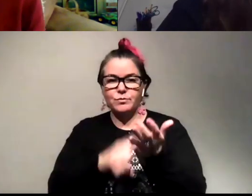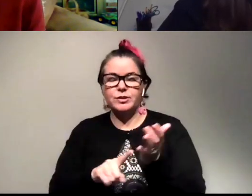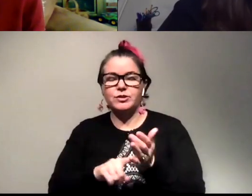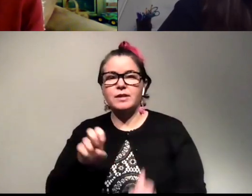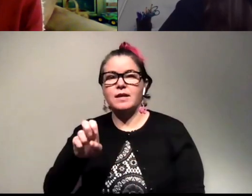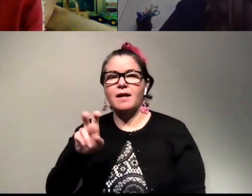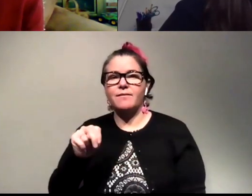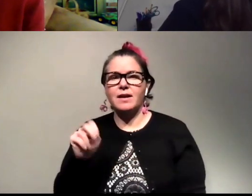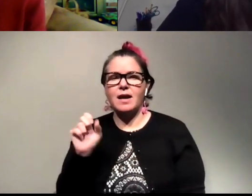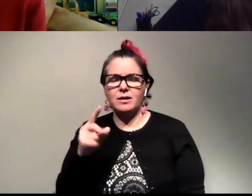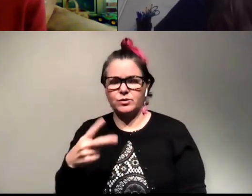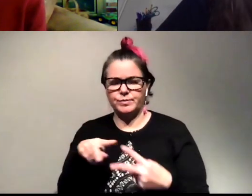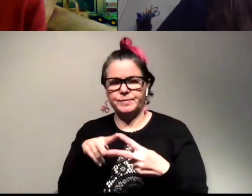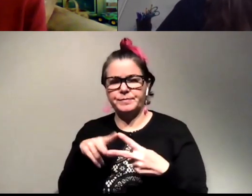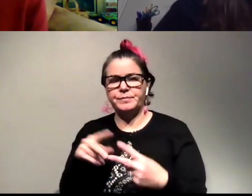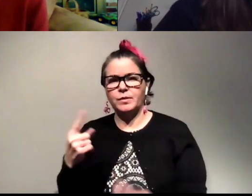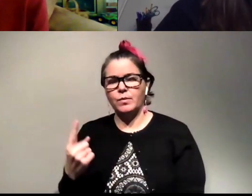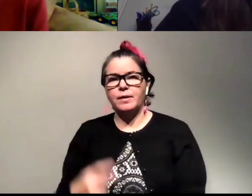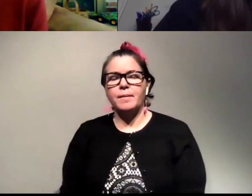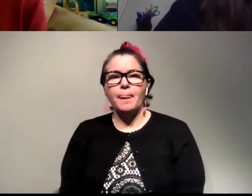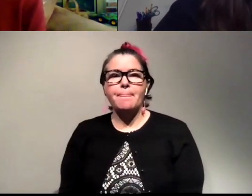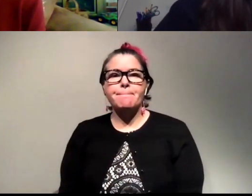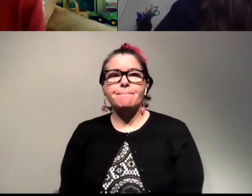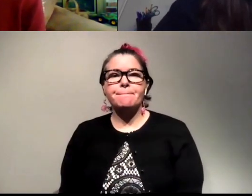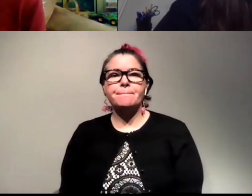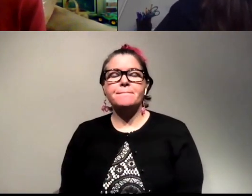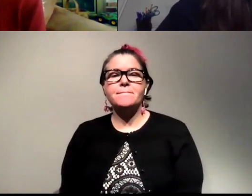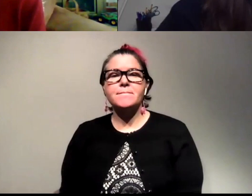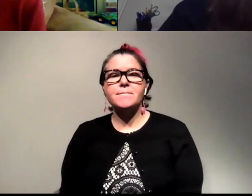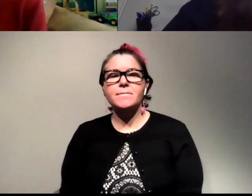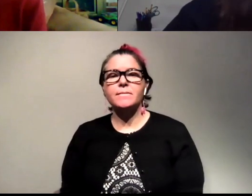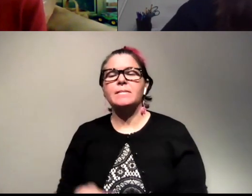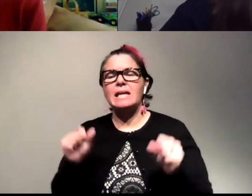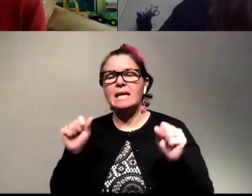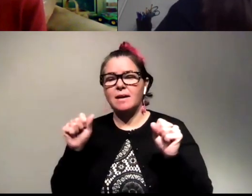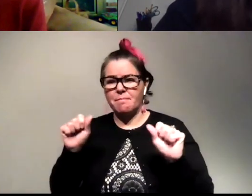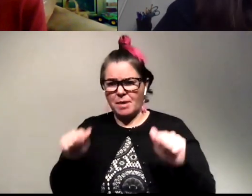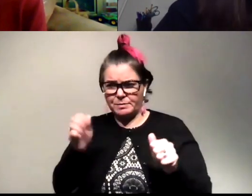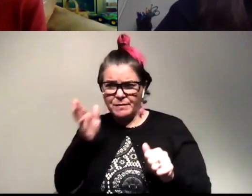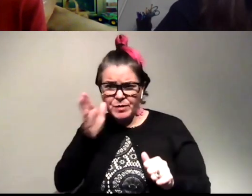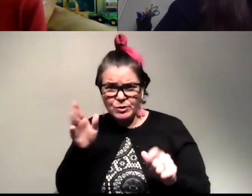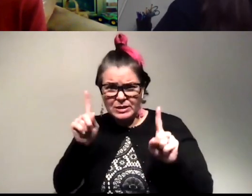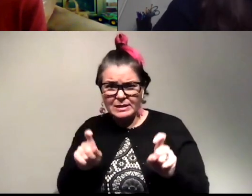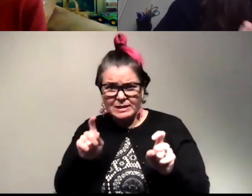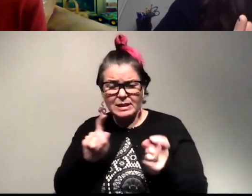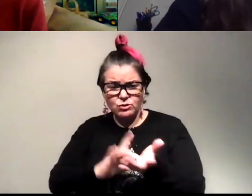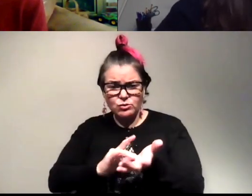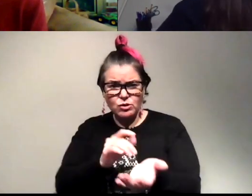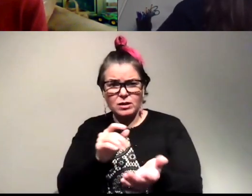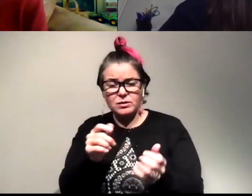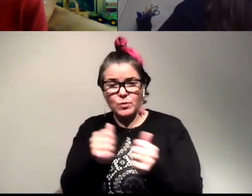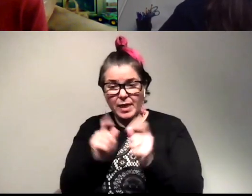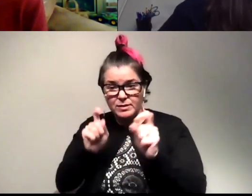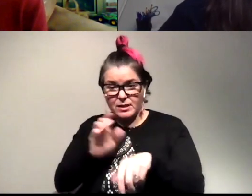2 questions. One of them is, will we ever be able to test drugs without testing them on animals? And generally speaking, how do